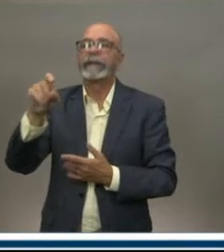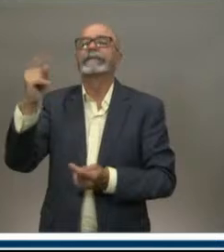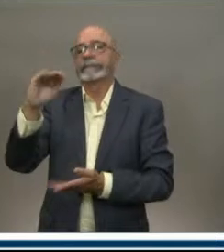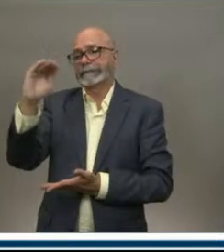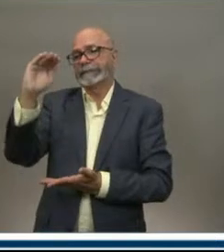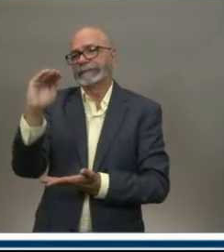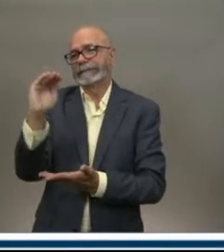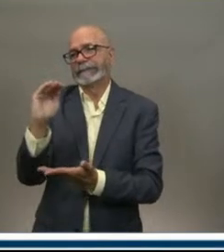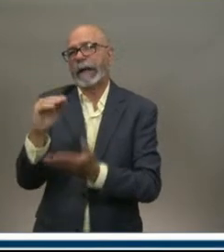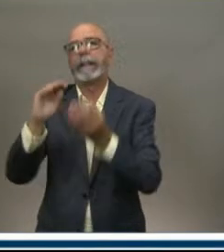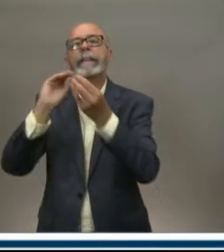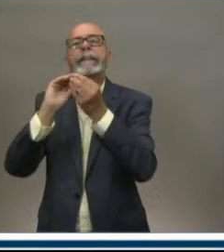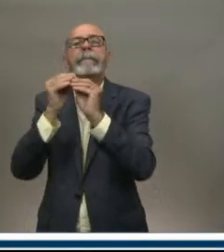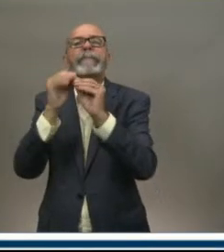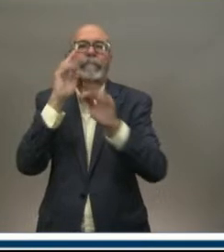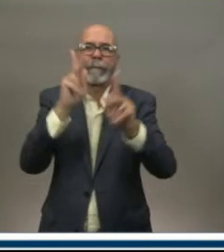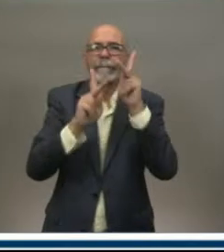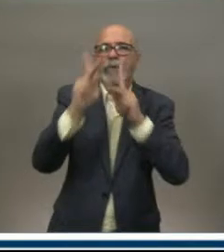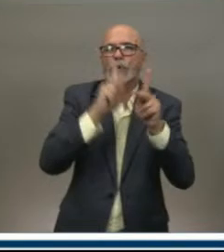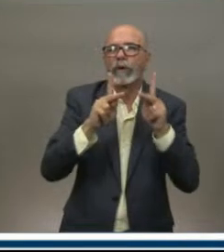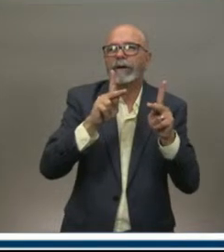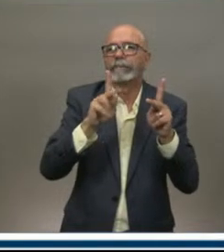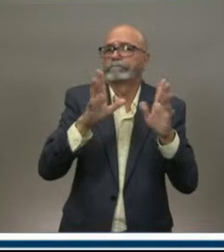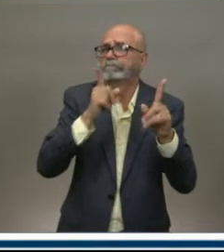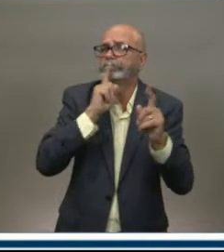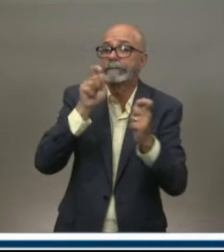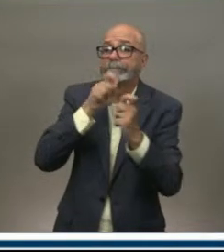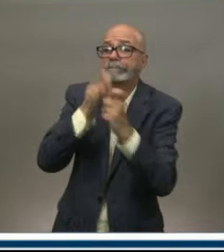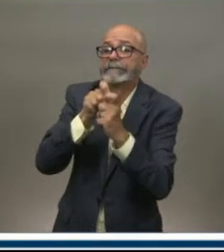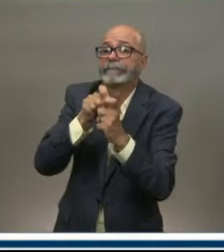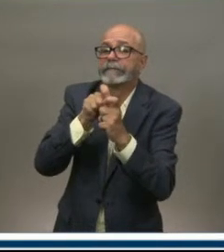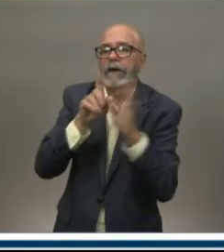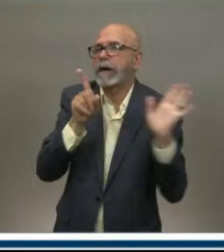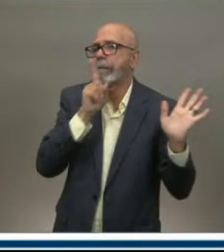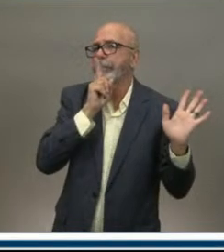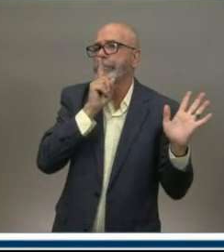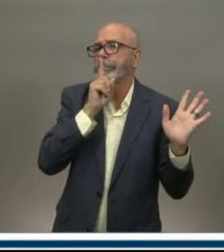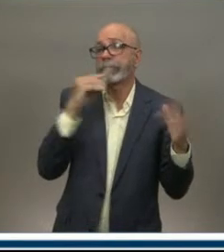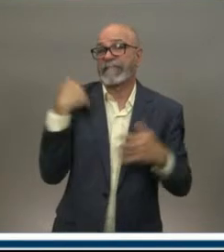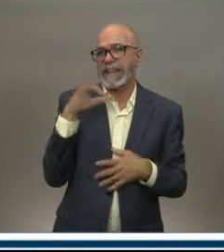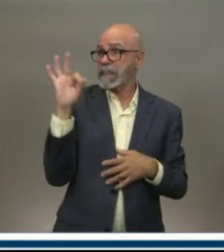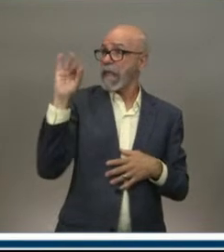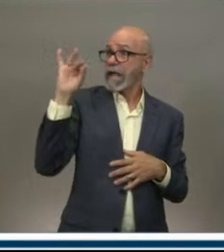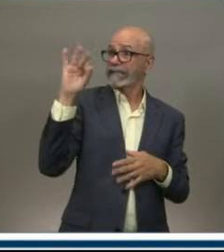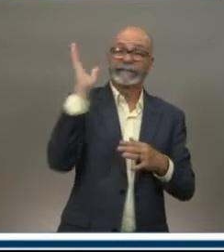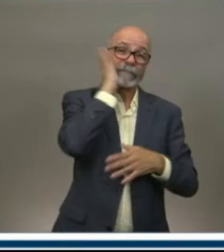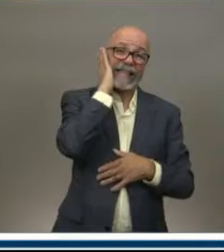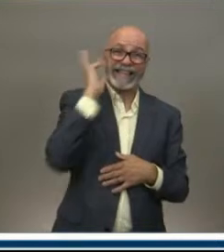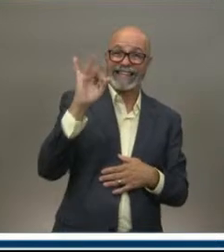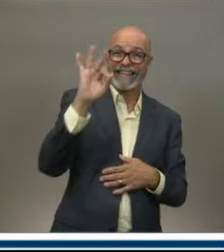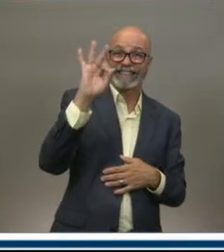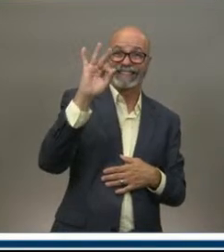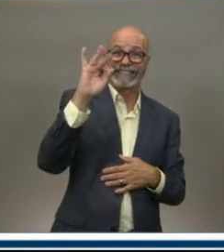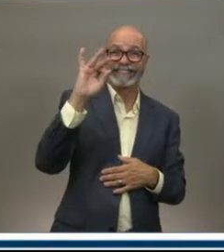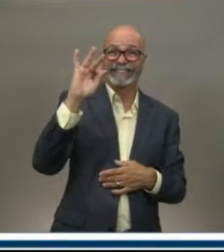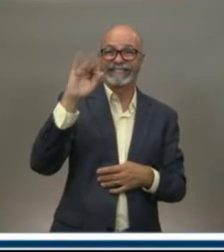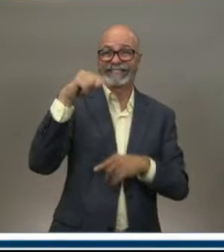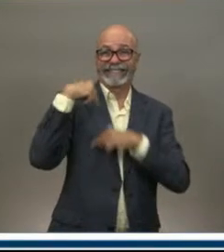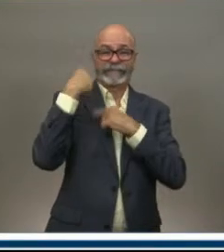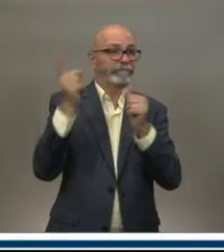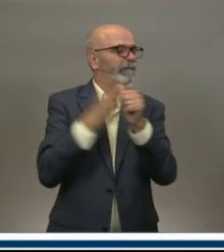there's a specific count. I think we've been running at about 90 beds since the first wave reduction.